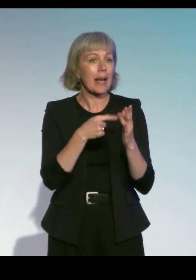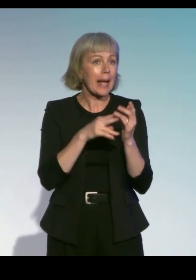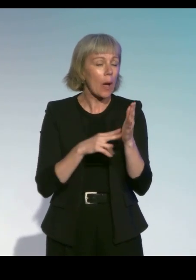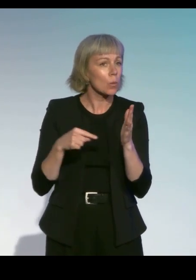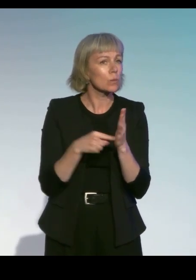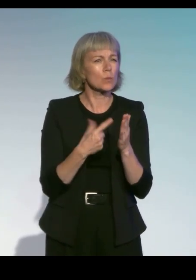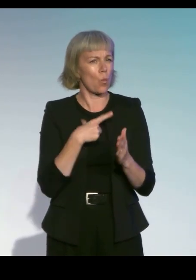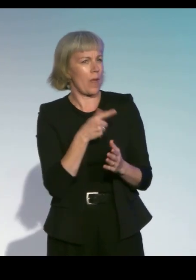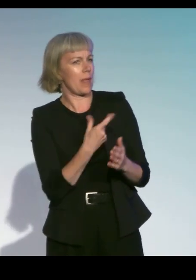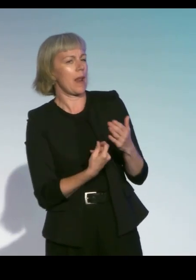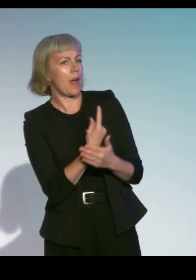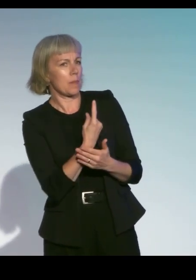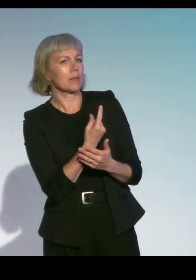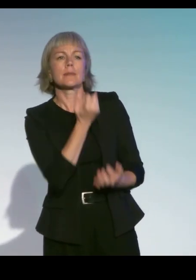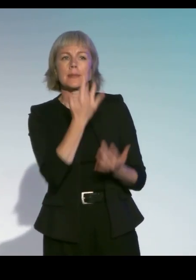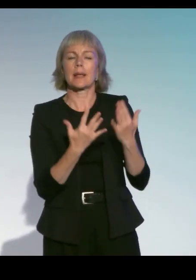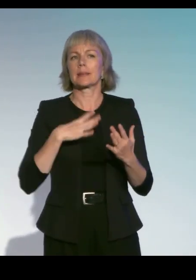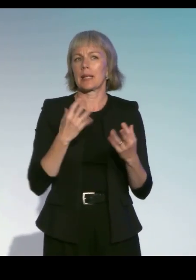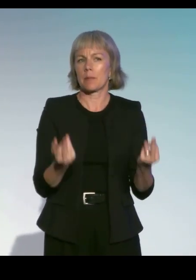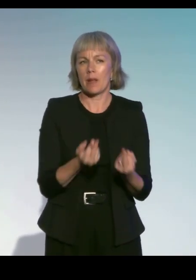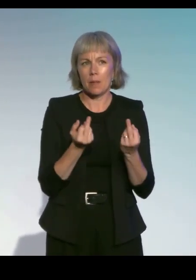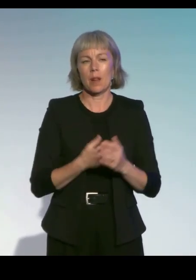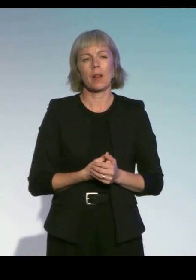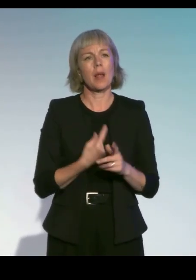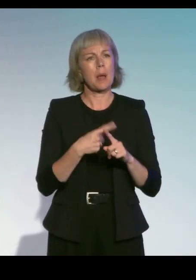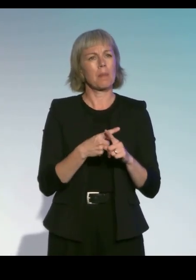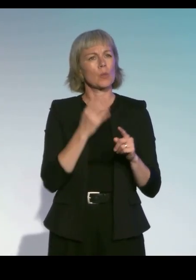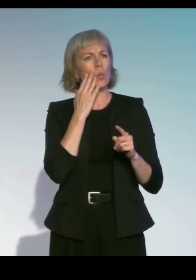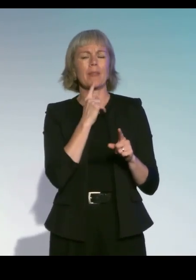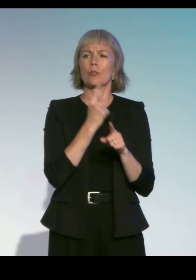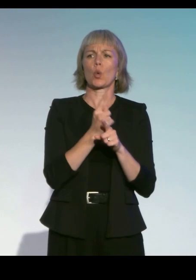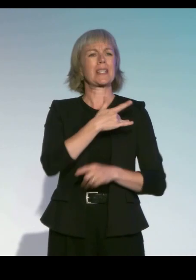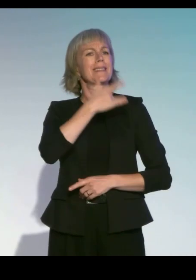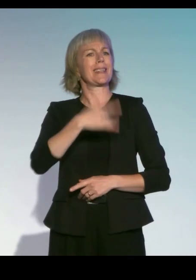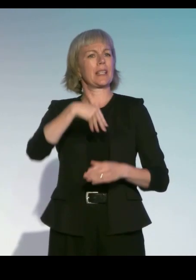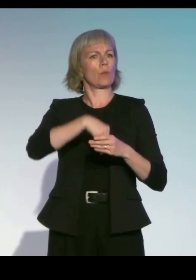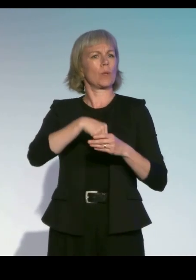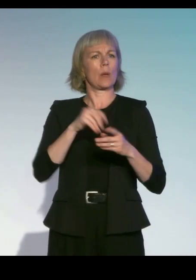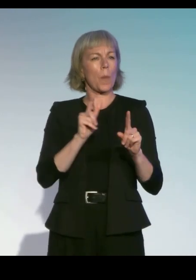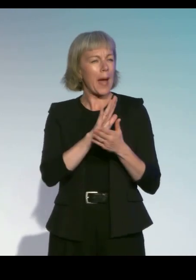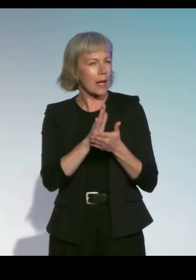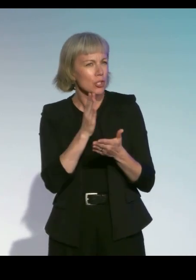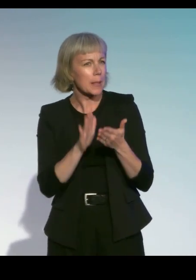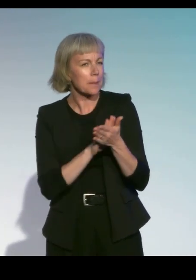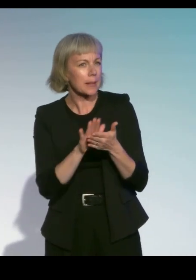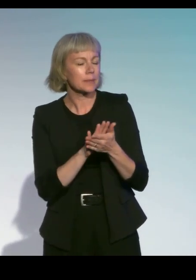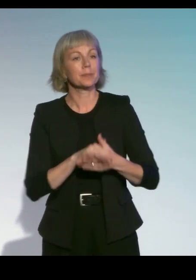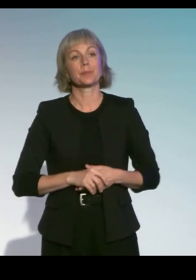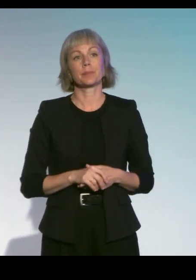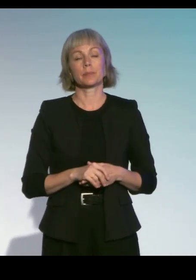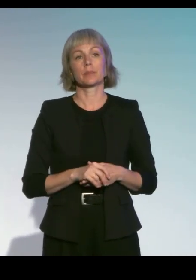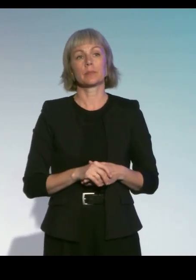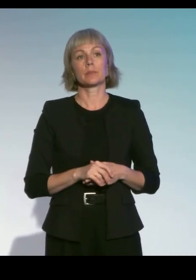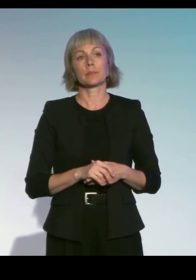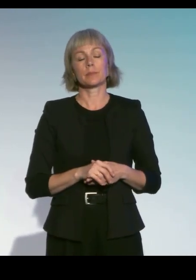are interpreting the very nebulous categories of sensitive and borderline content. Moderators too, who we know are